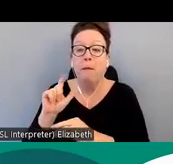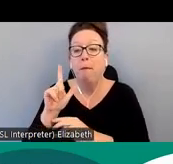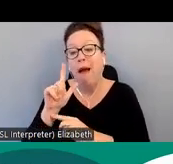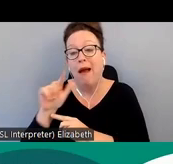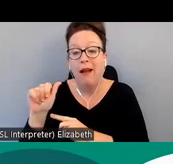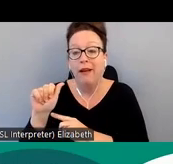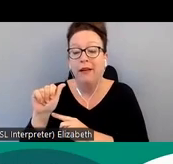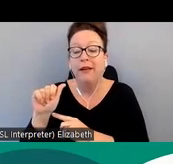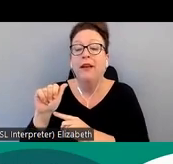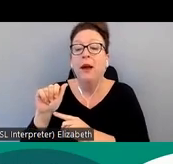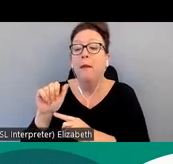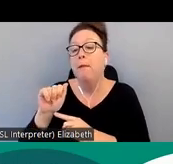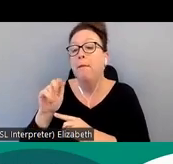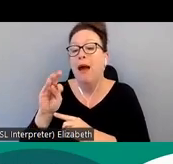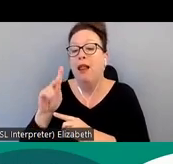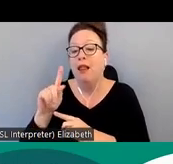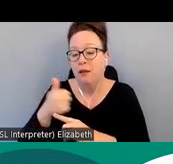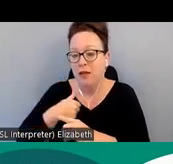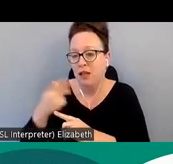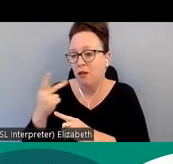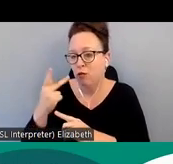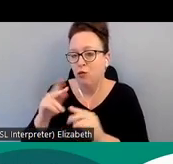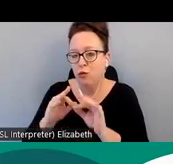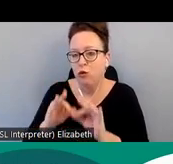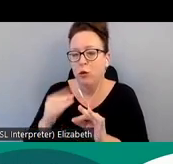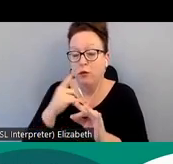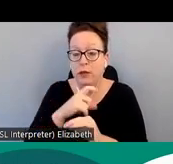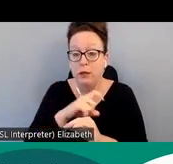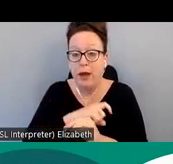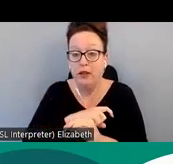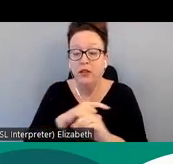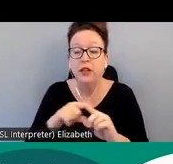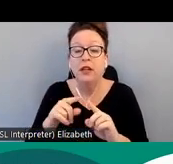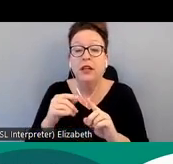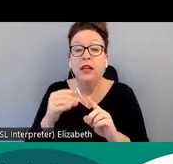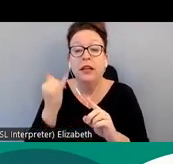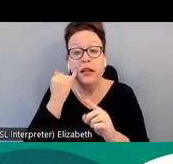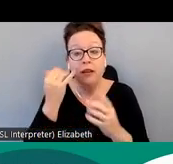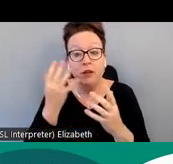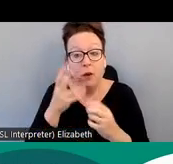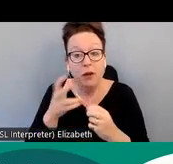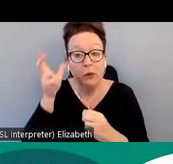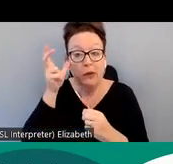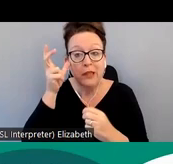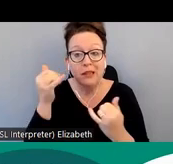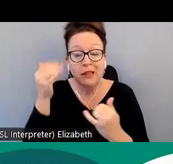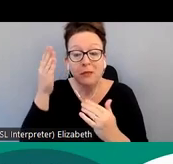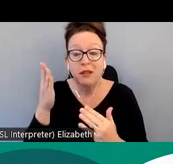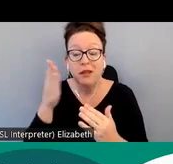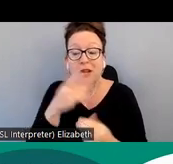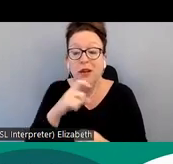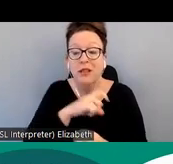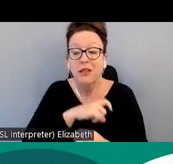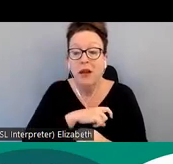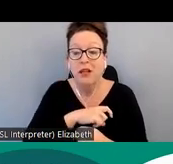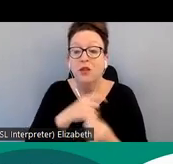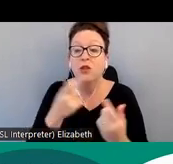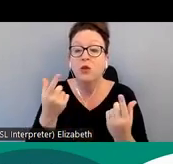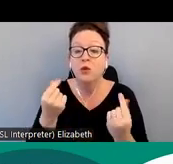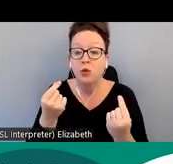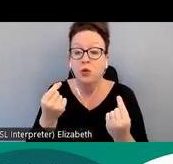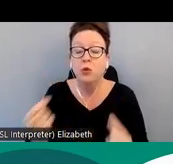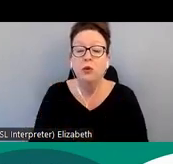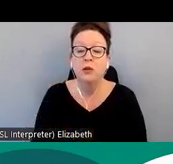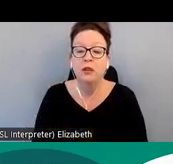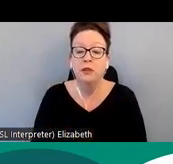Spanish, Marilyn and myself. In order to listen to this presentation in Spanish, para escuchar esta presentación